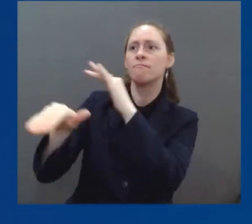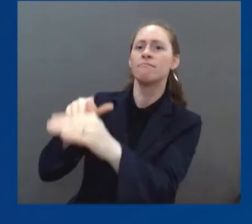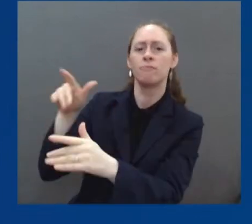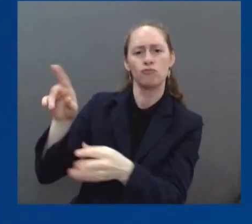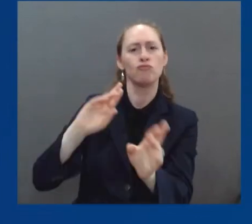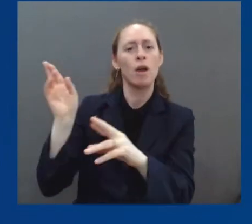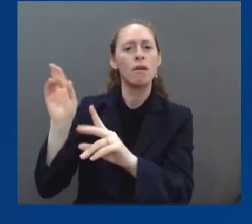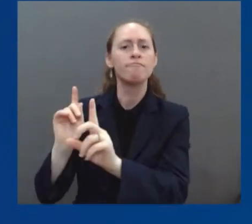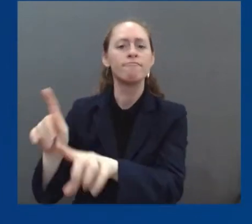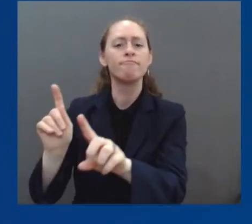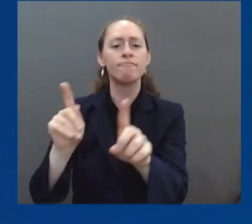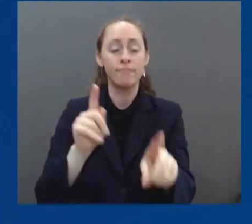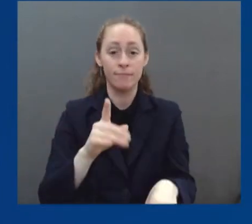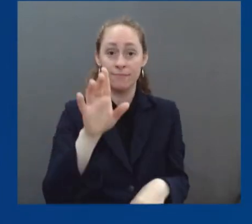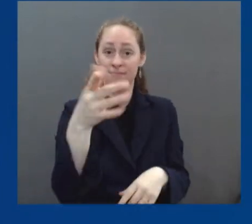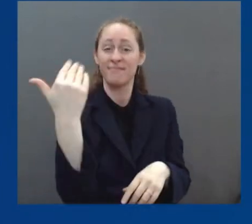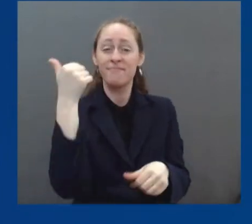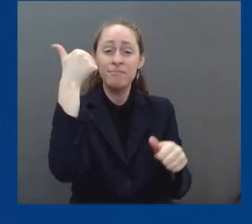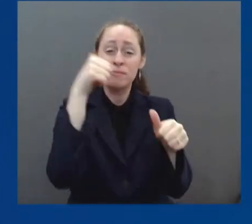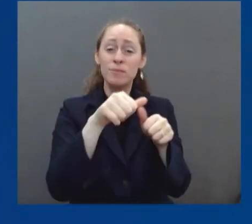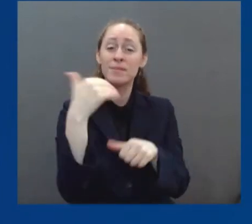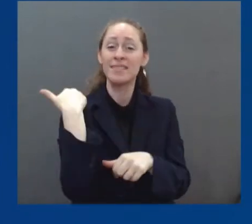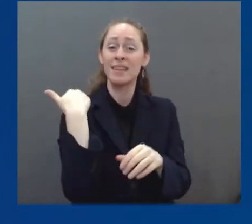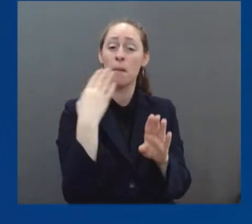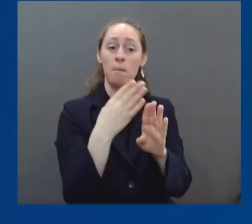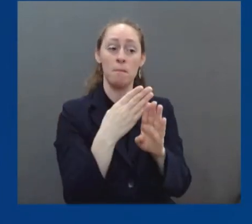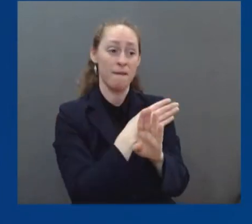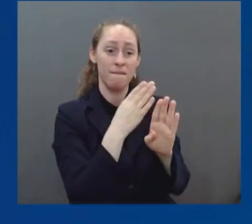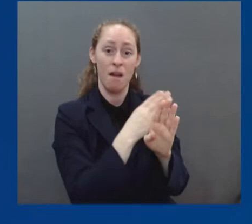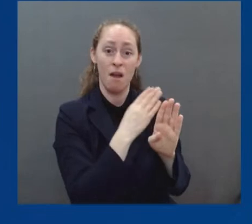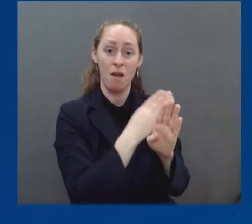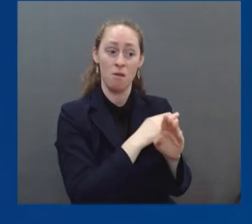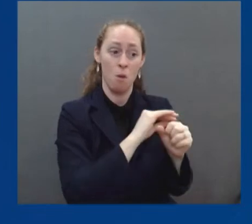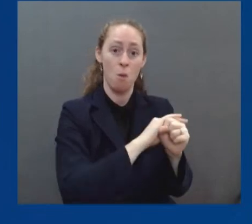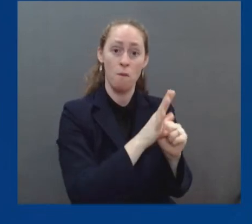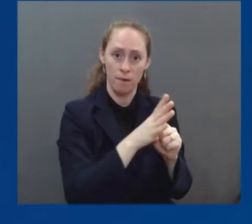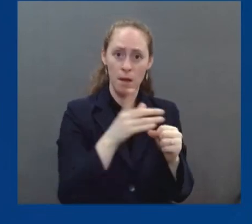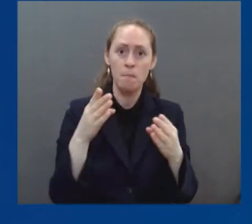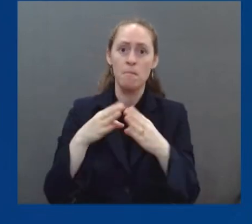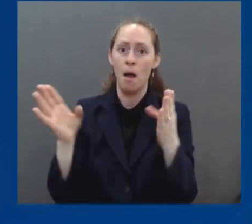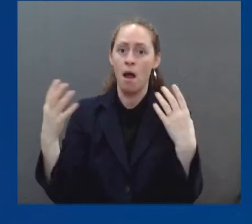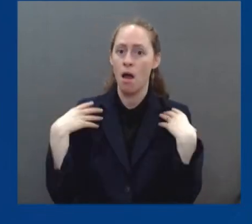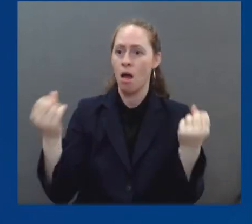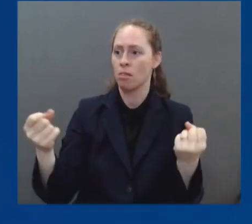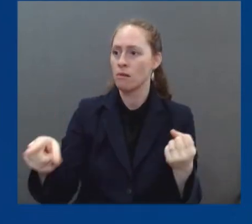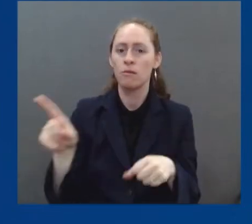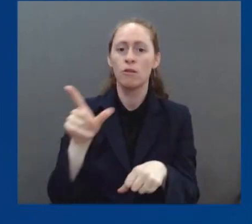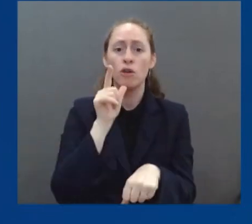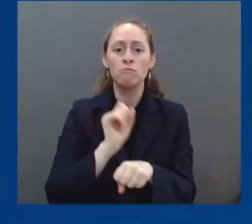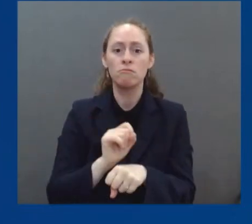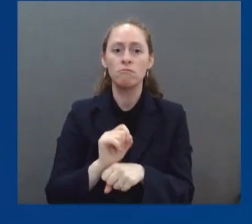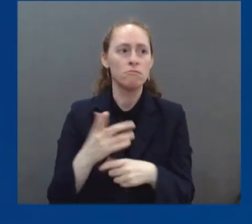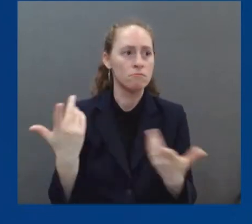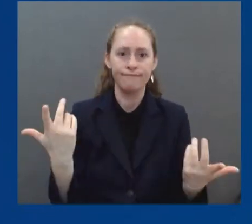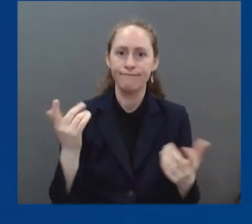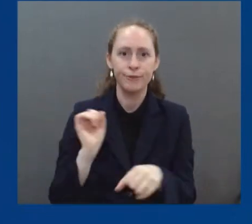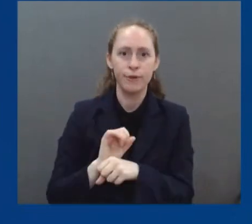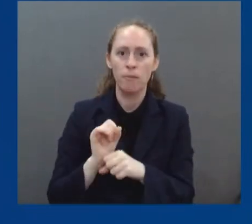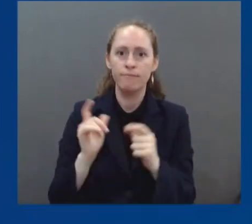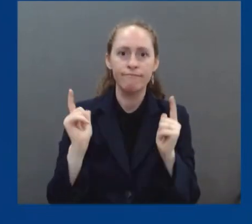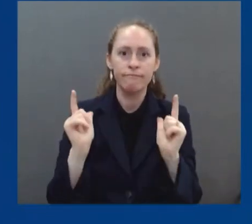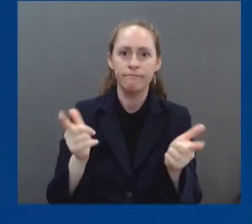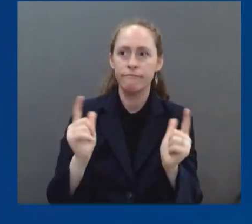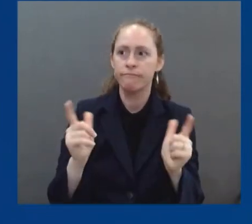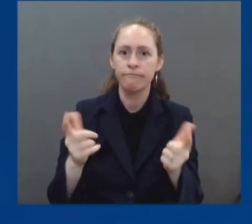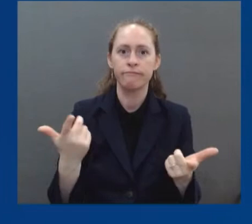lost an estimated 60,000 jobs nationwide, despite the continued demands to respond to multiple chronic public